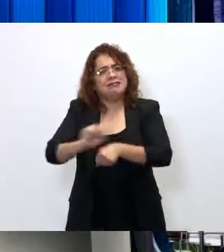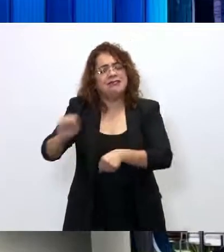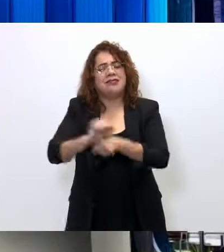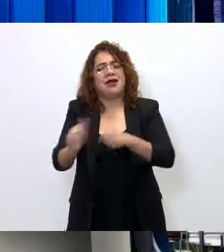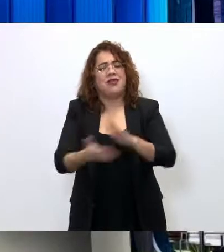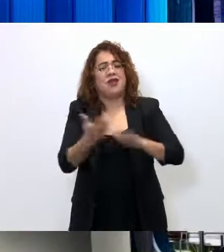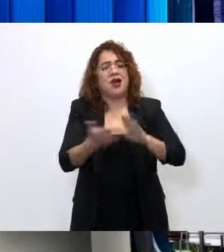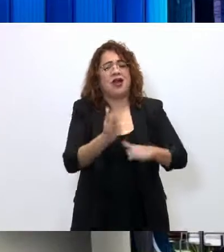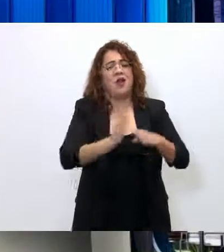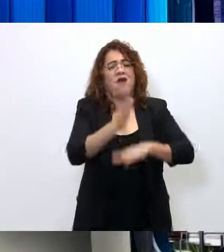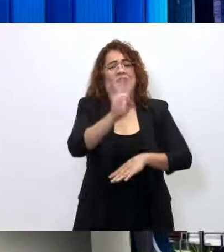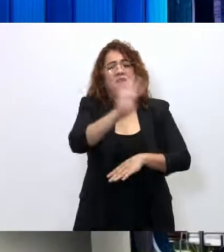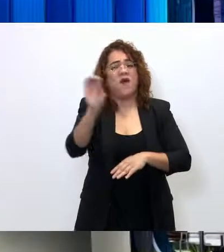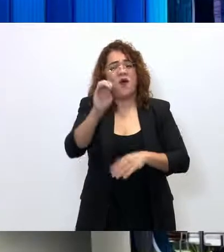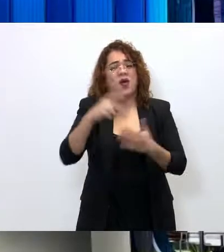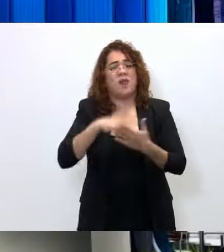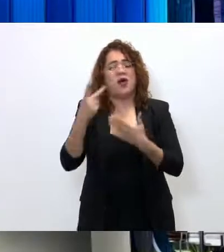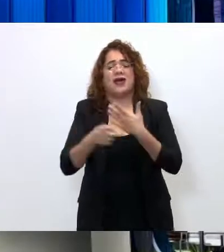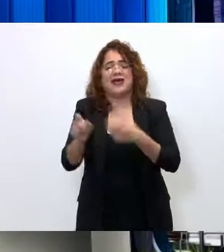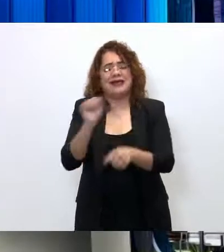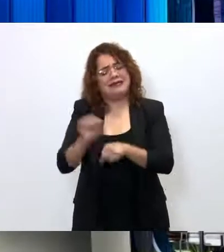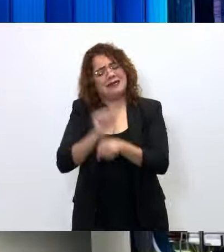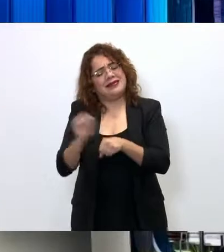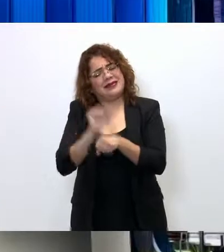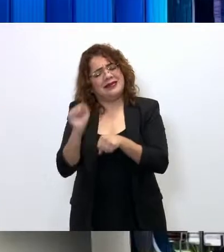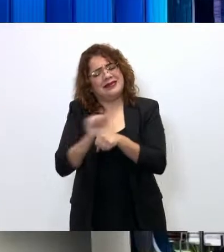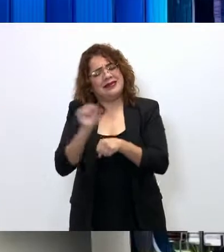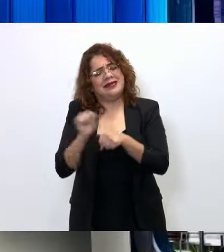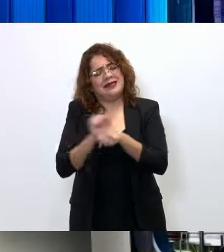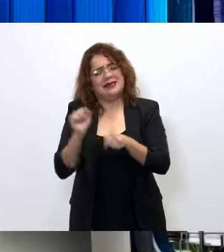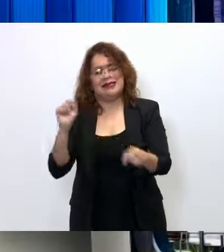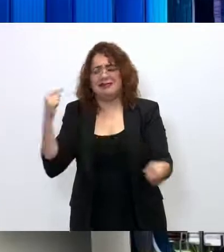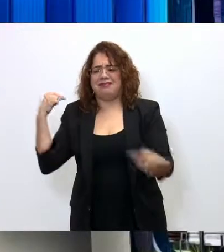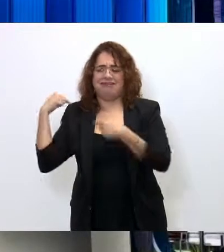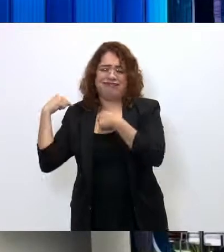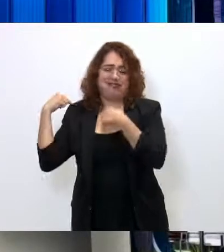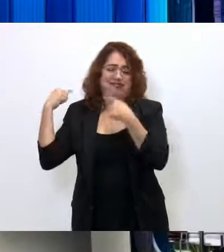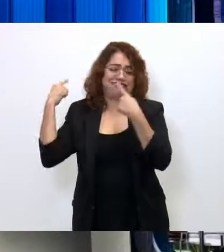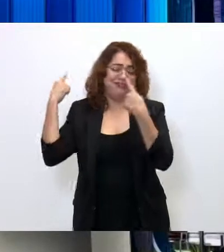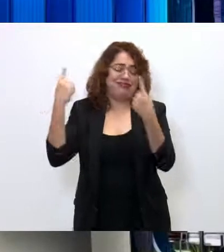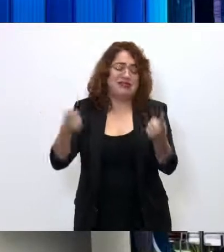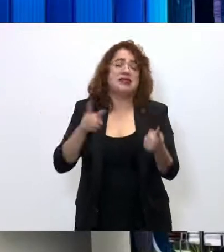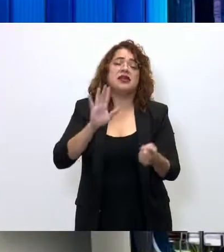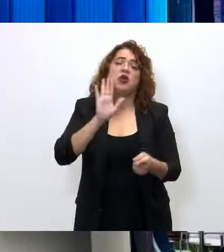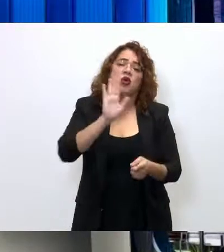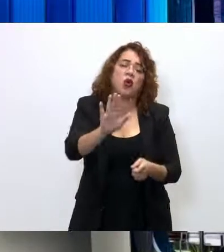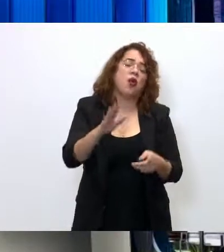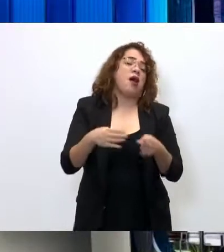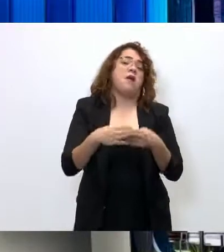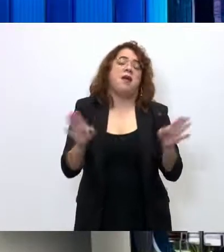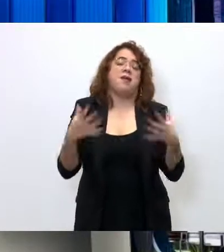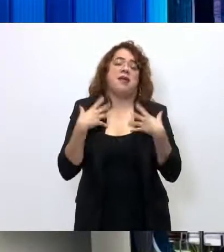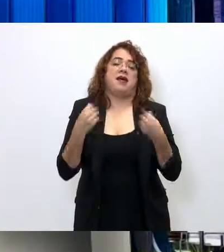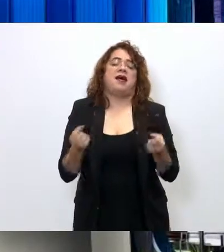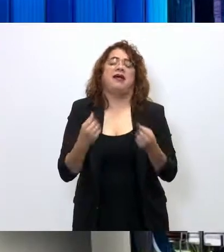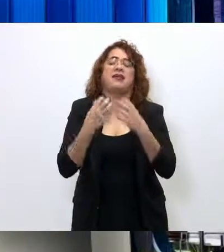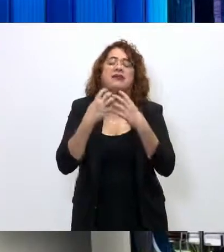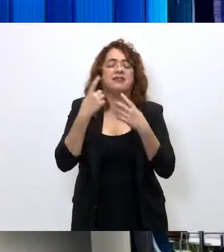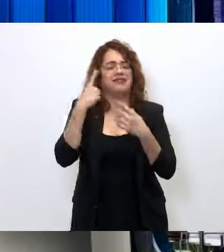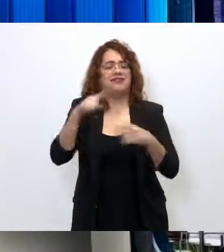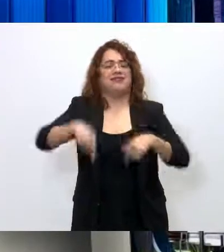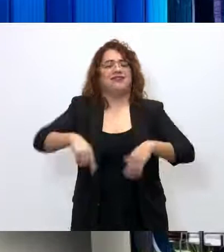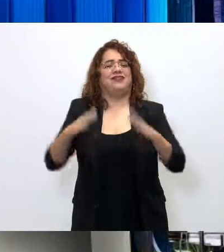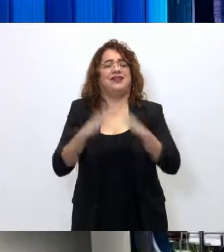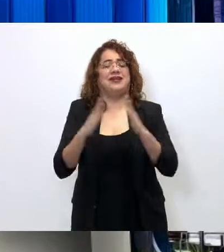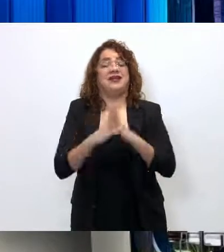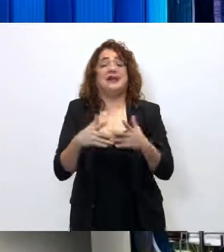city. They've been working tirelessly through this pandemic, and they are truly your public health heroes for this city. We normally have a large conference at